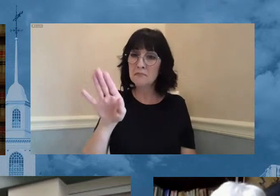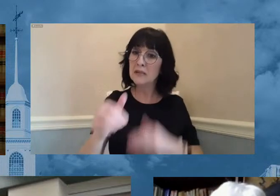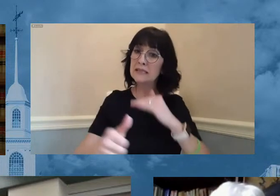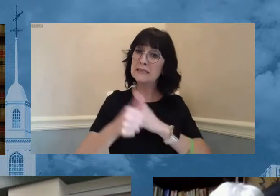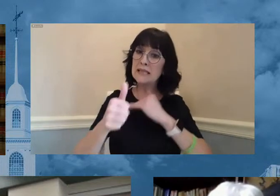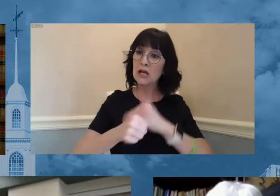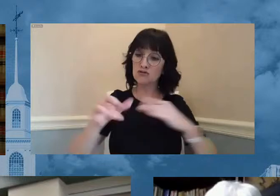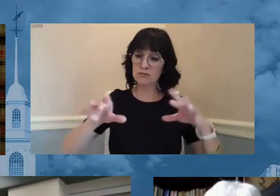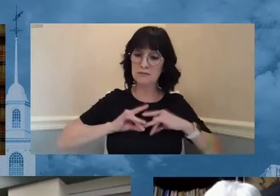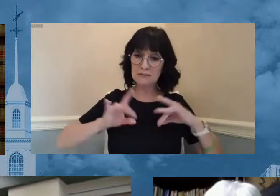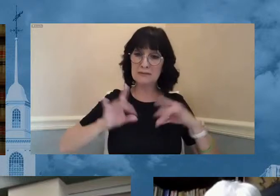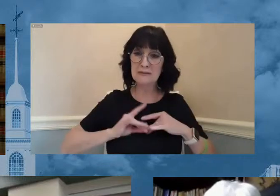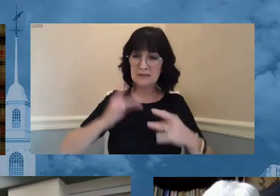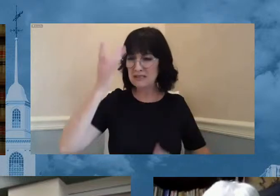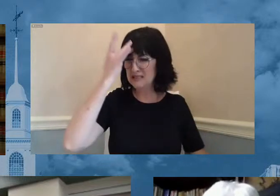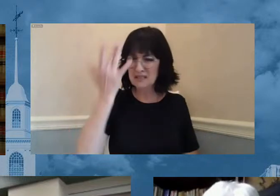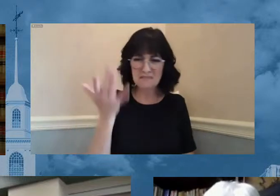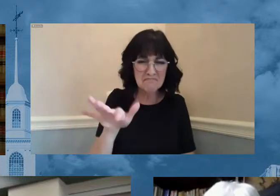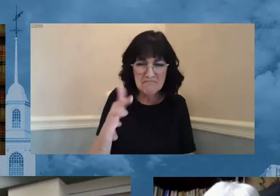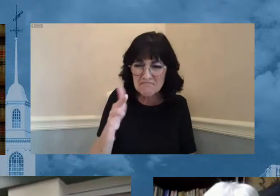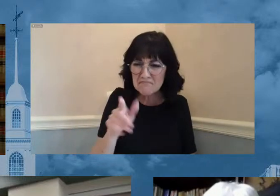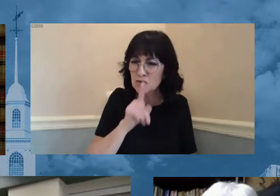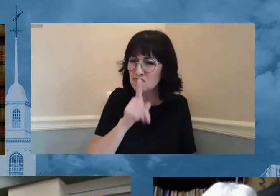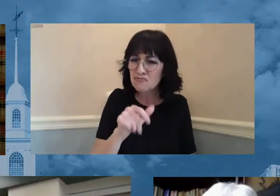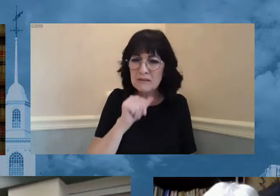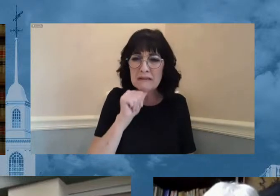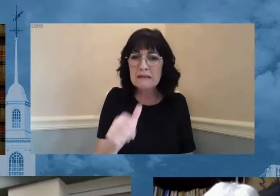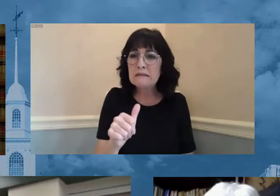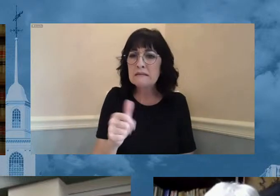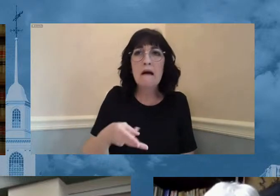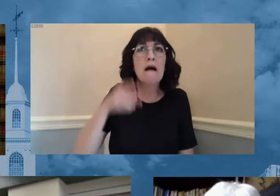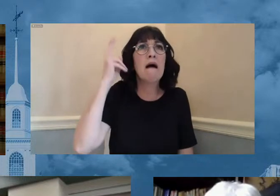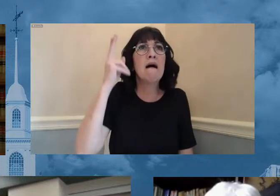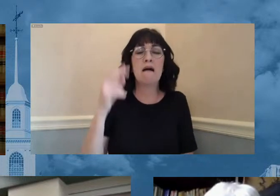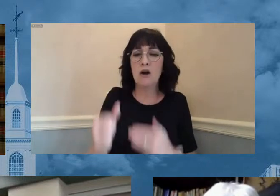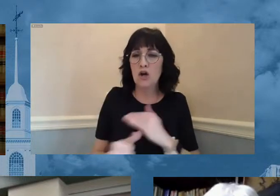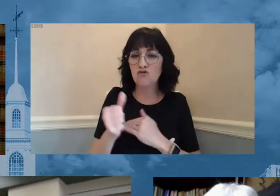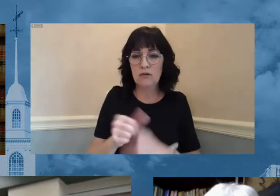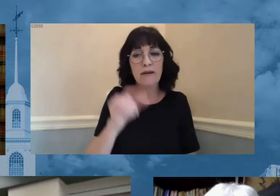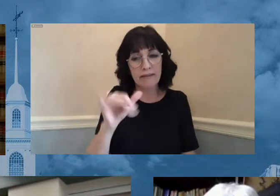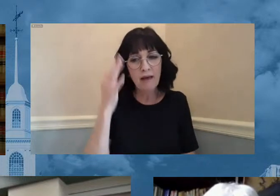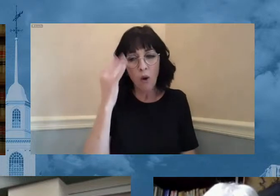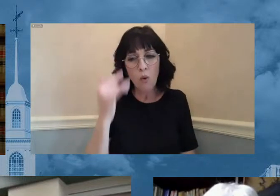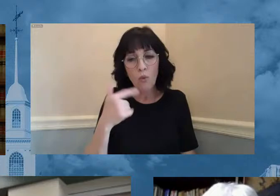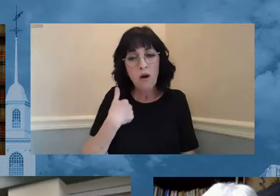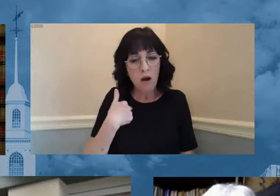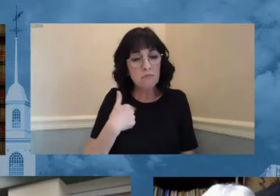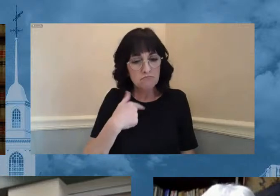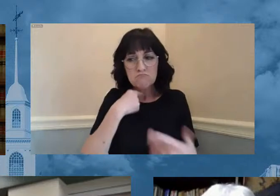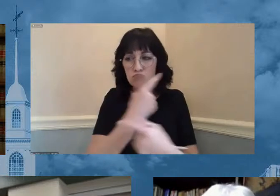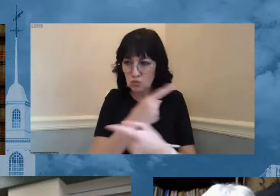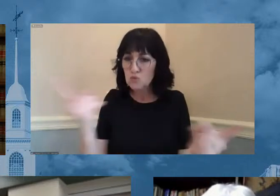these medium risk sports. And that's why we felt confident with making that change.